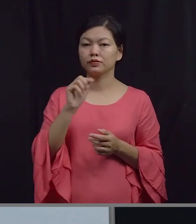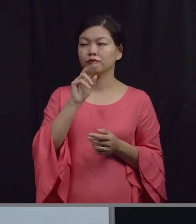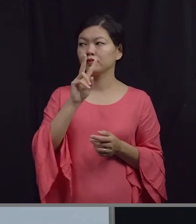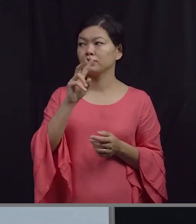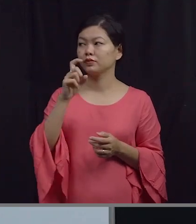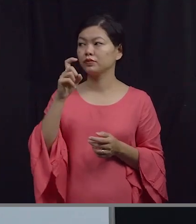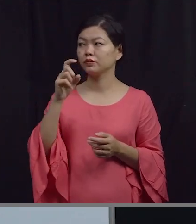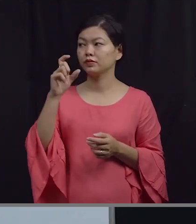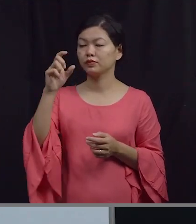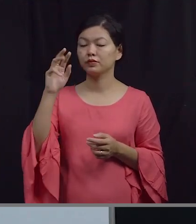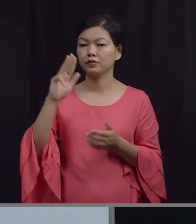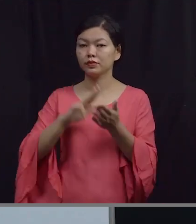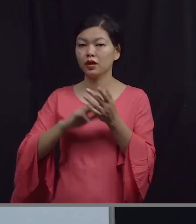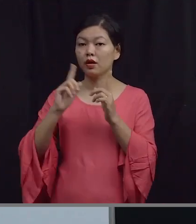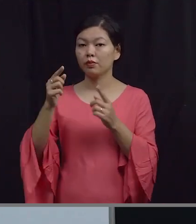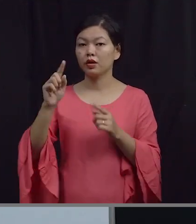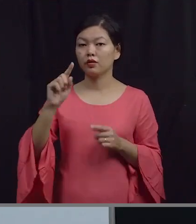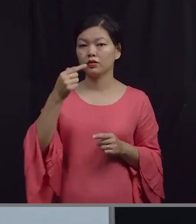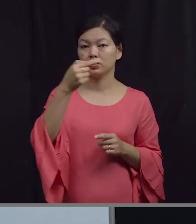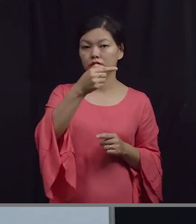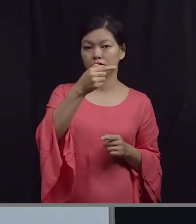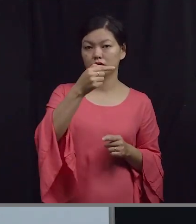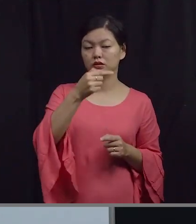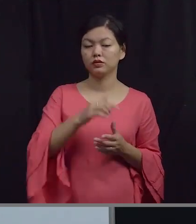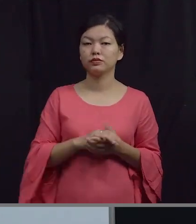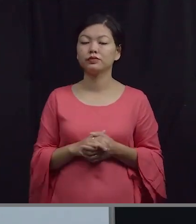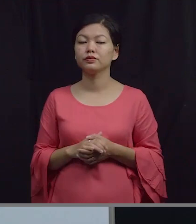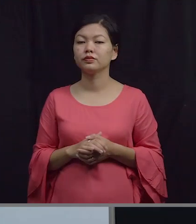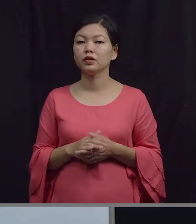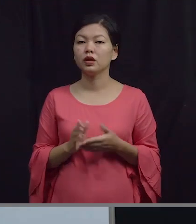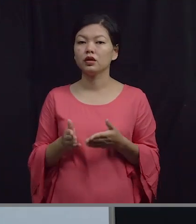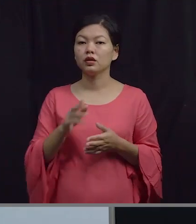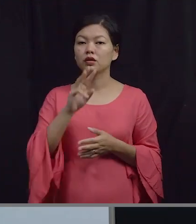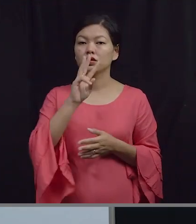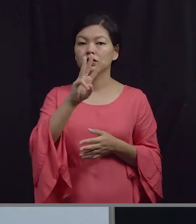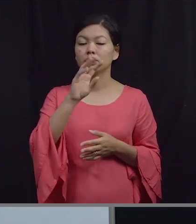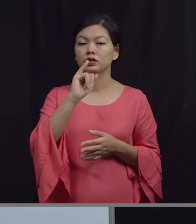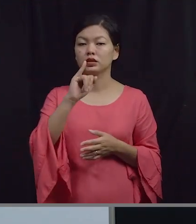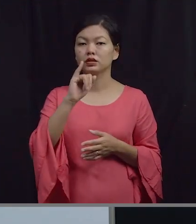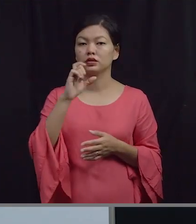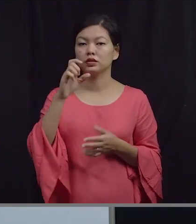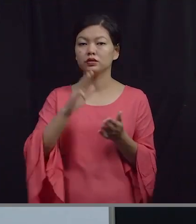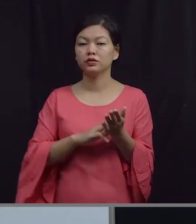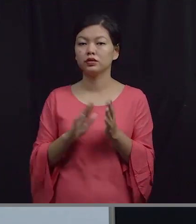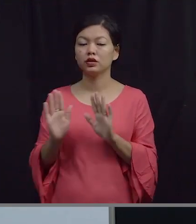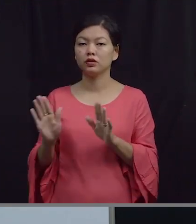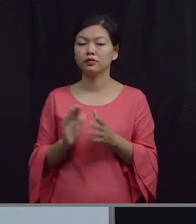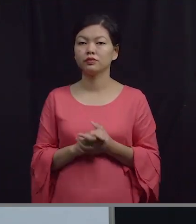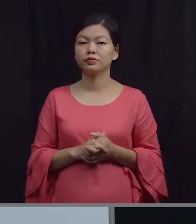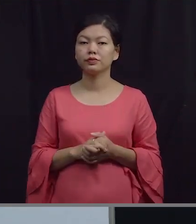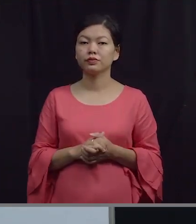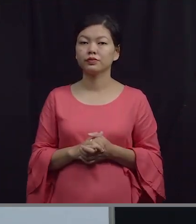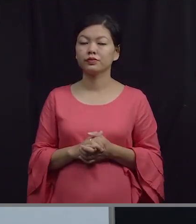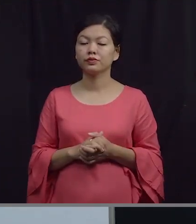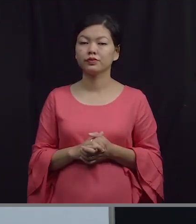A concave mirror of radius of curvature 36 centimeter. So what is the radius of curvature of concave mirror? That is 36